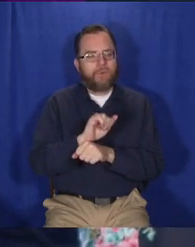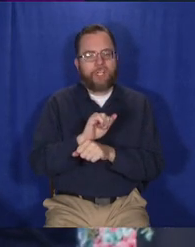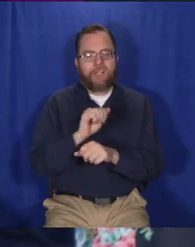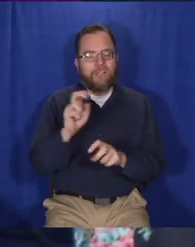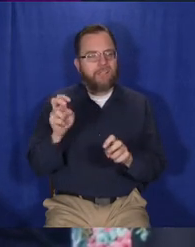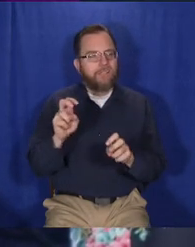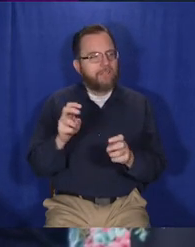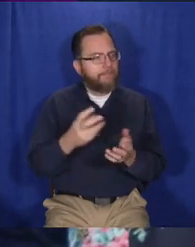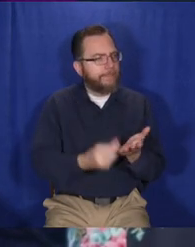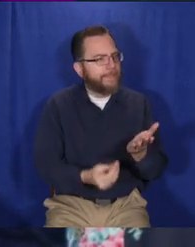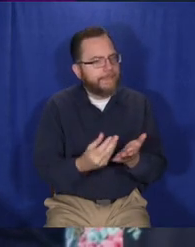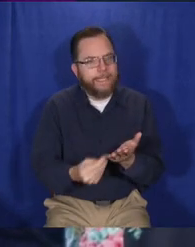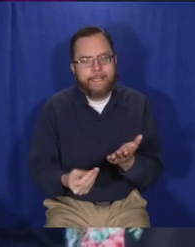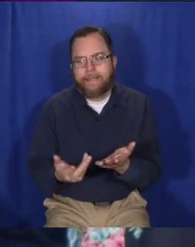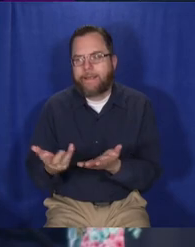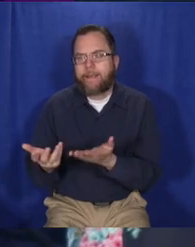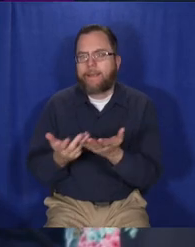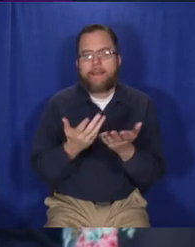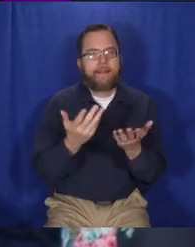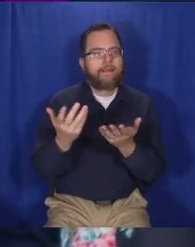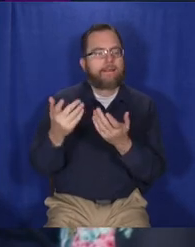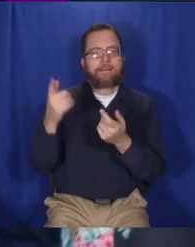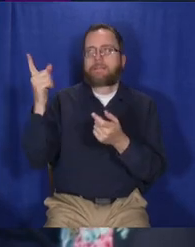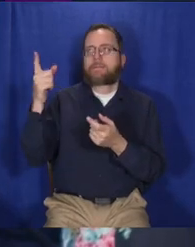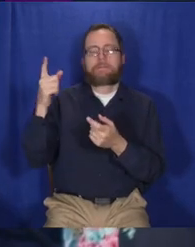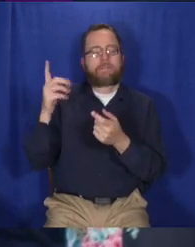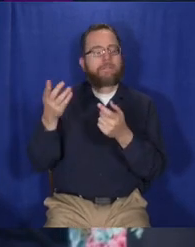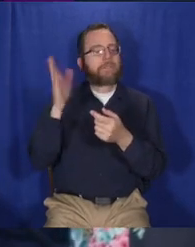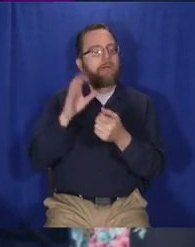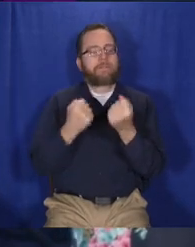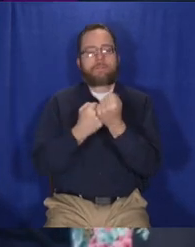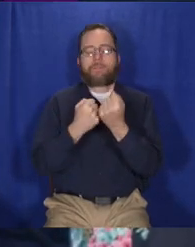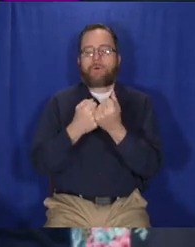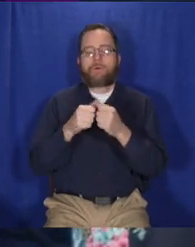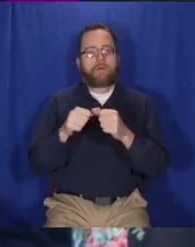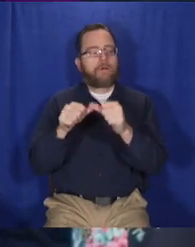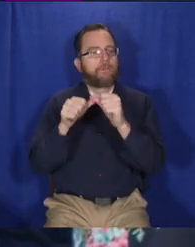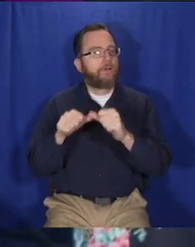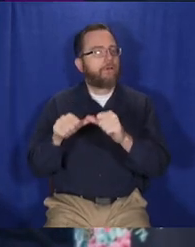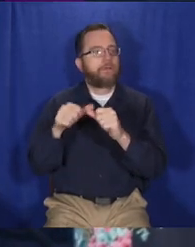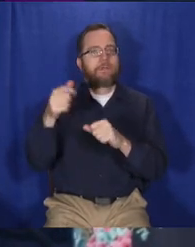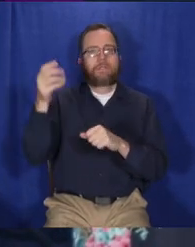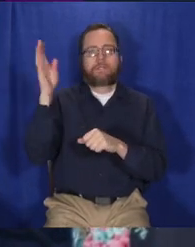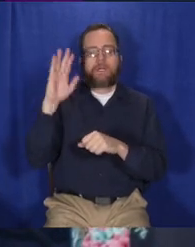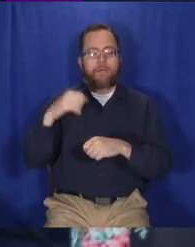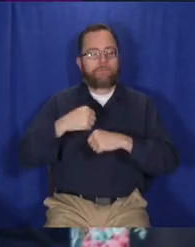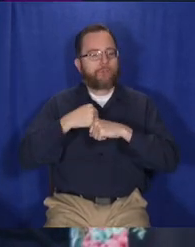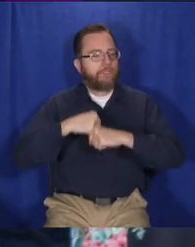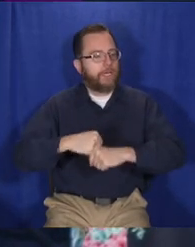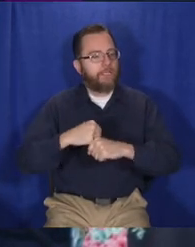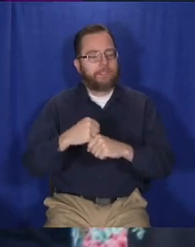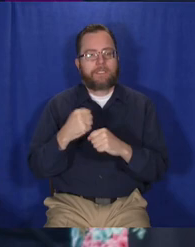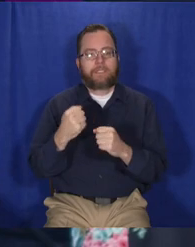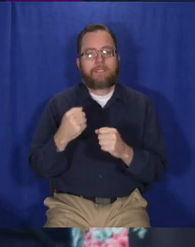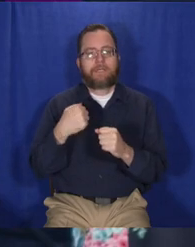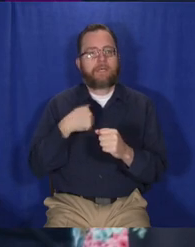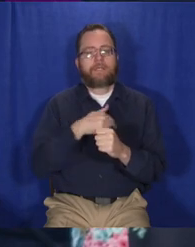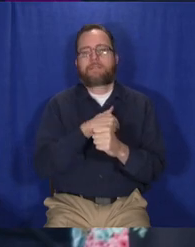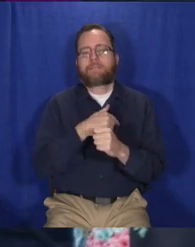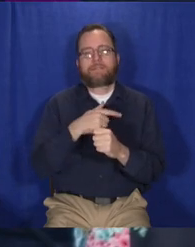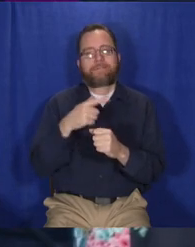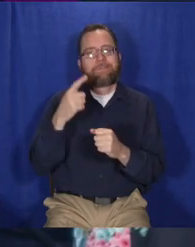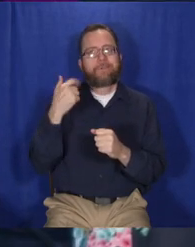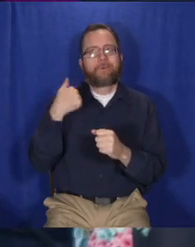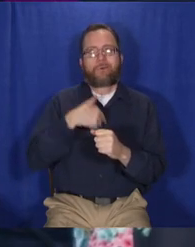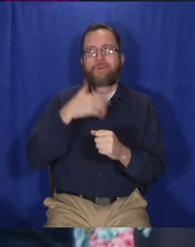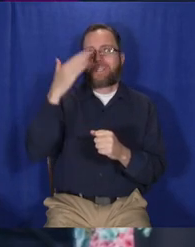provided every step of the way. Mm-hmm. And then we also saw how he protected throughout the process. And so we know